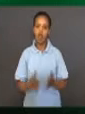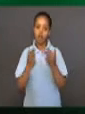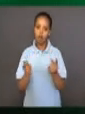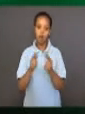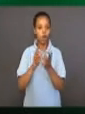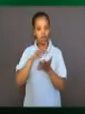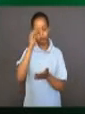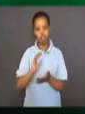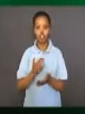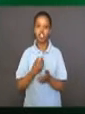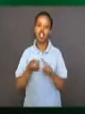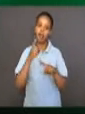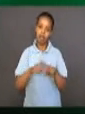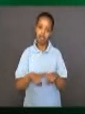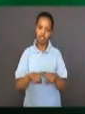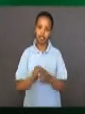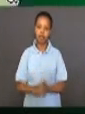Let's get back to our lesson.